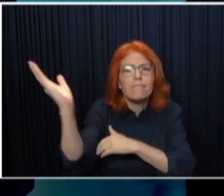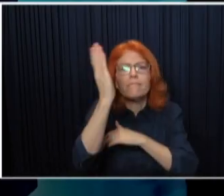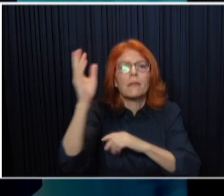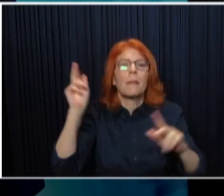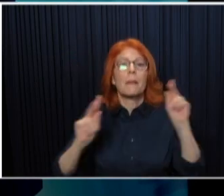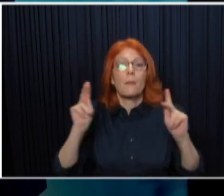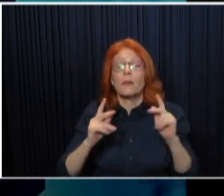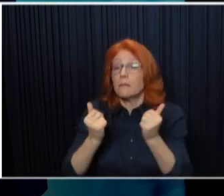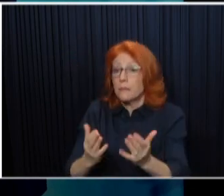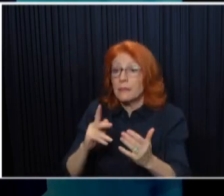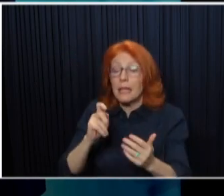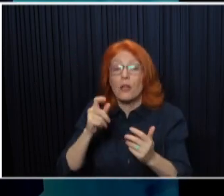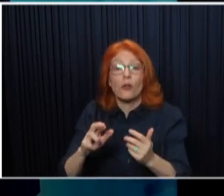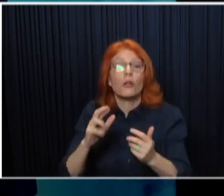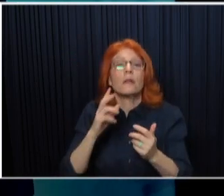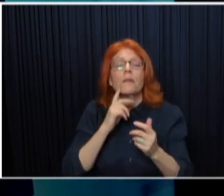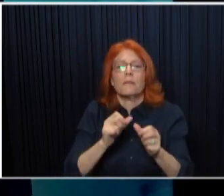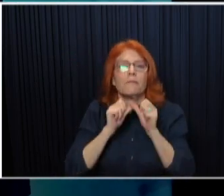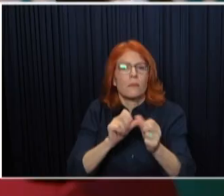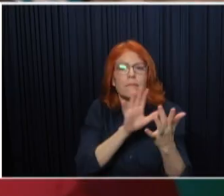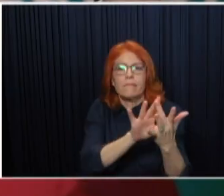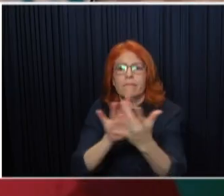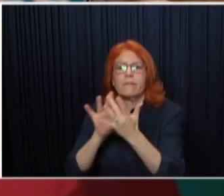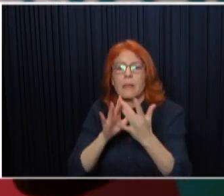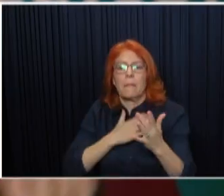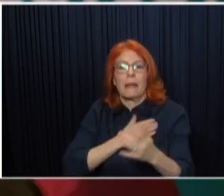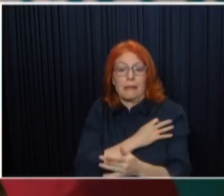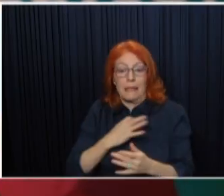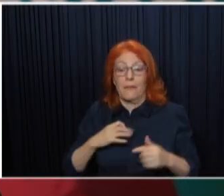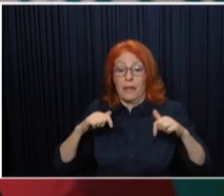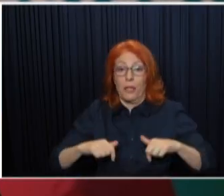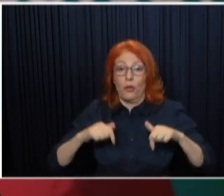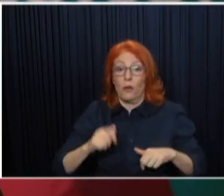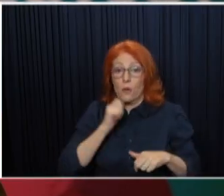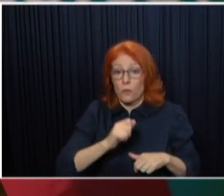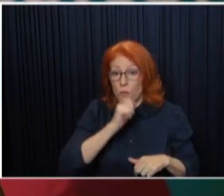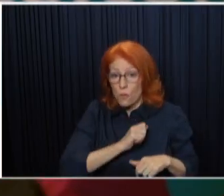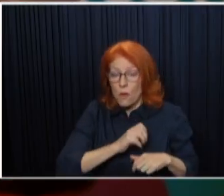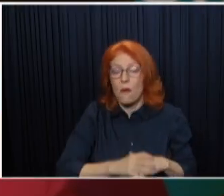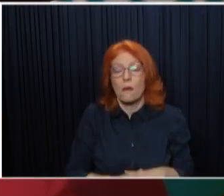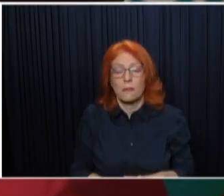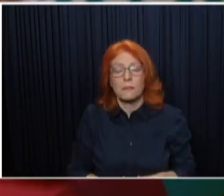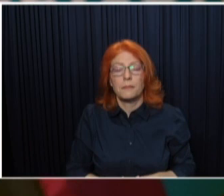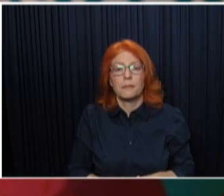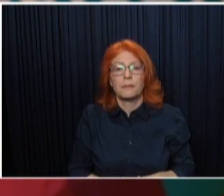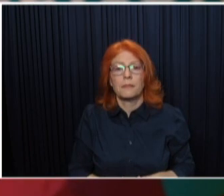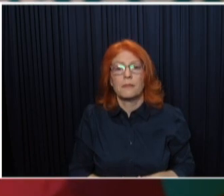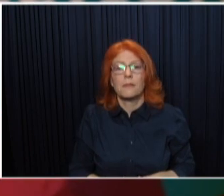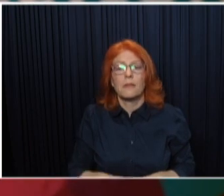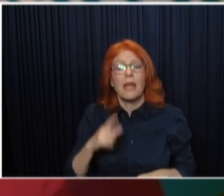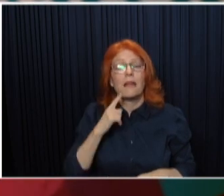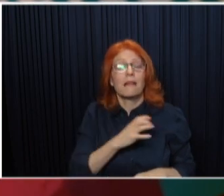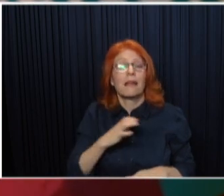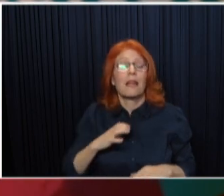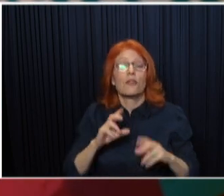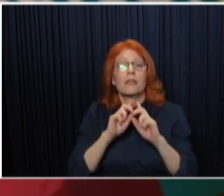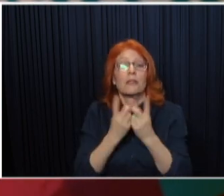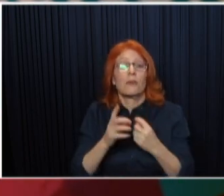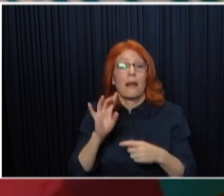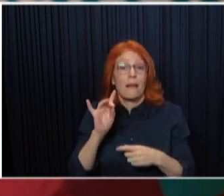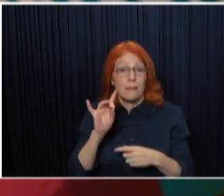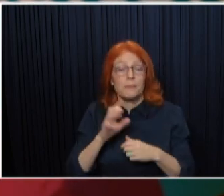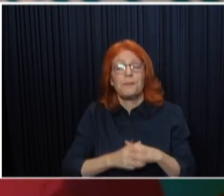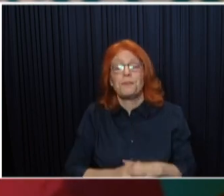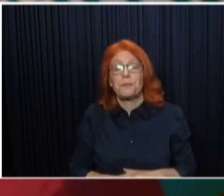Keeler. I'll stay in constant contact with my staff here in Arizona for Congressional District 8, as well